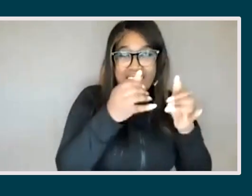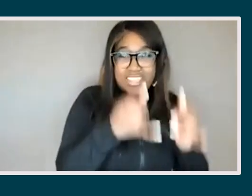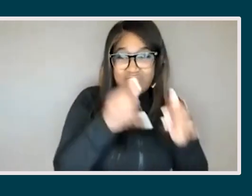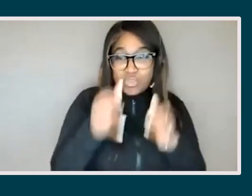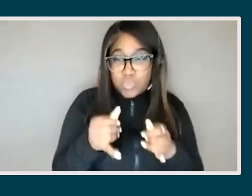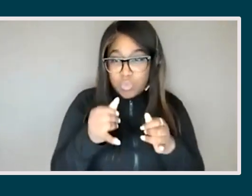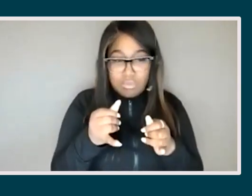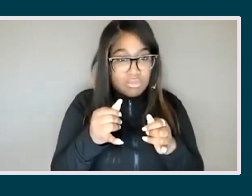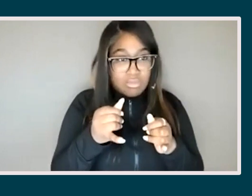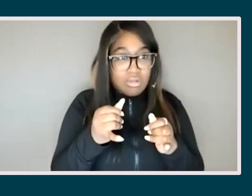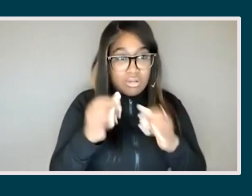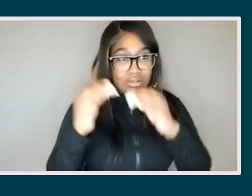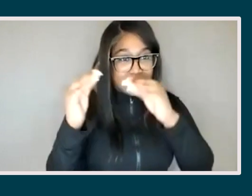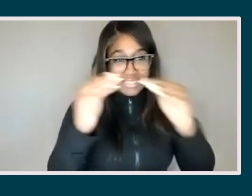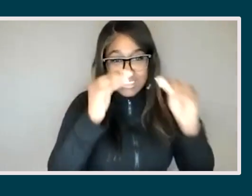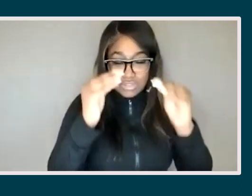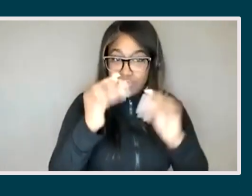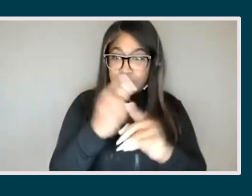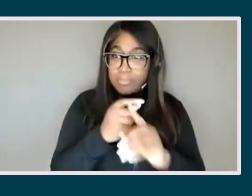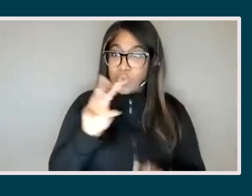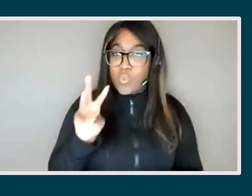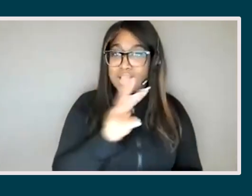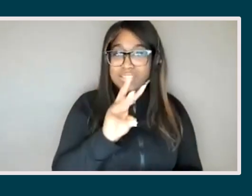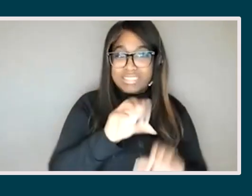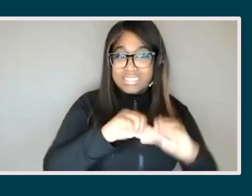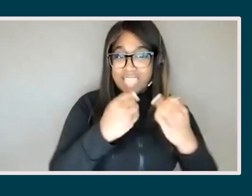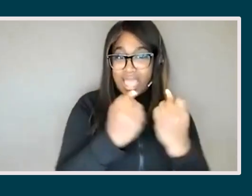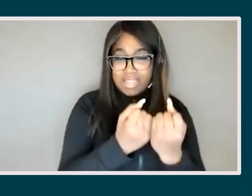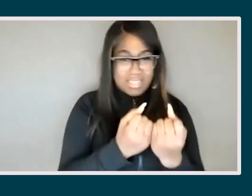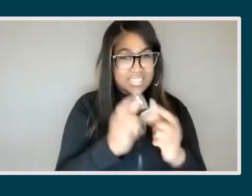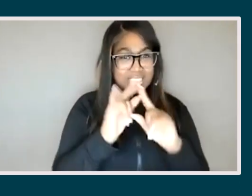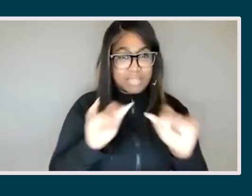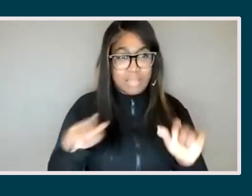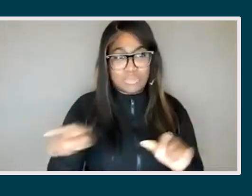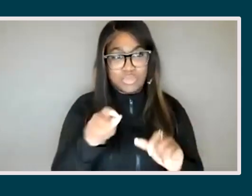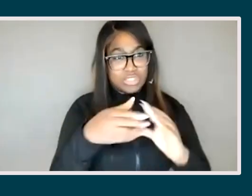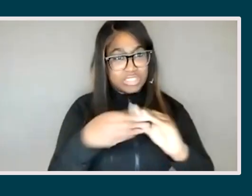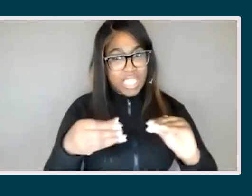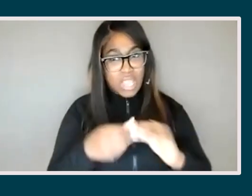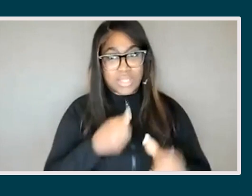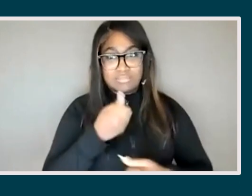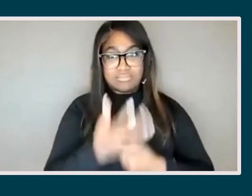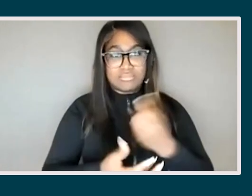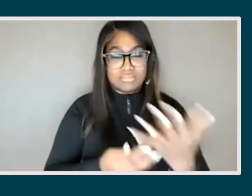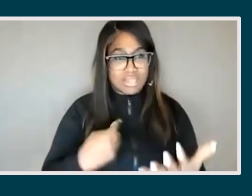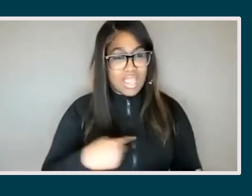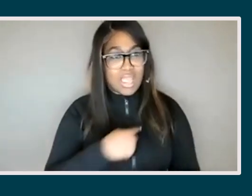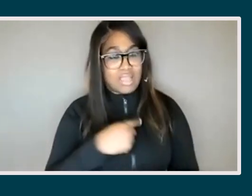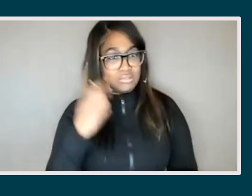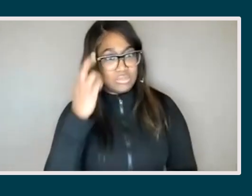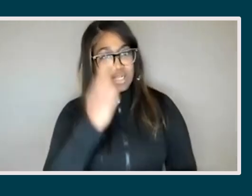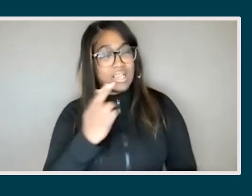are taught within Western society. And as you all are sharing, I'm even realizing how, and maybe Laura, you're relating